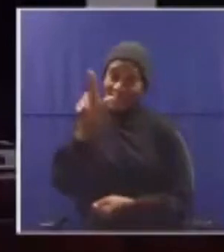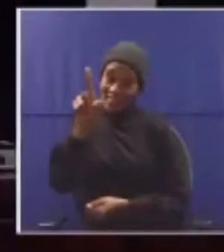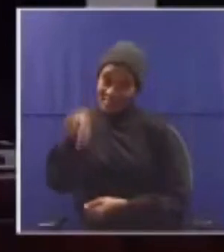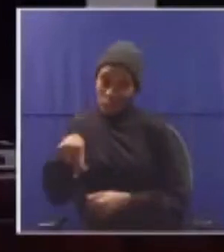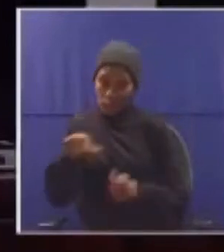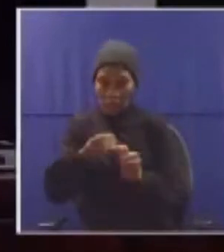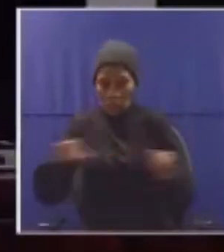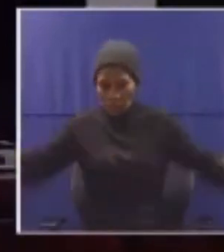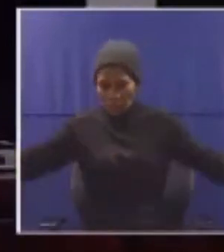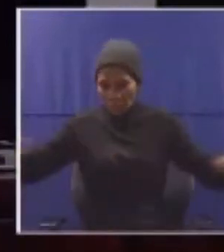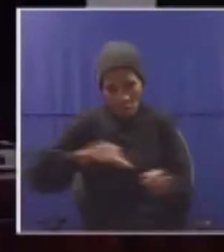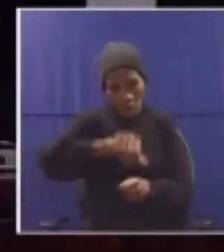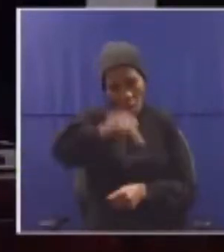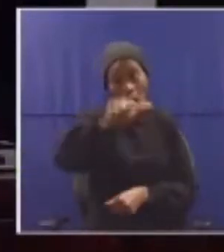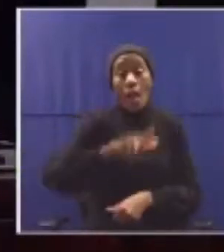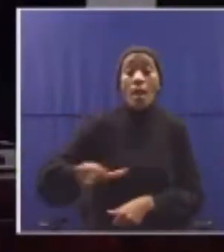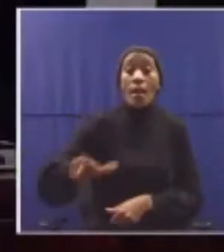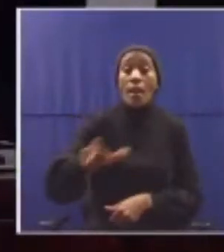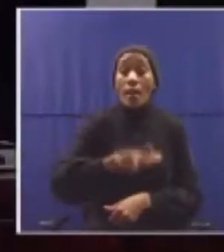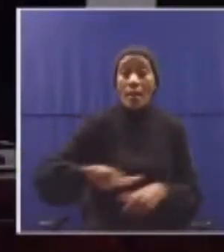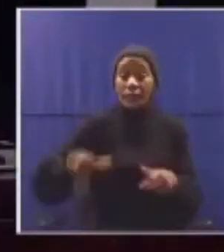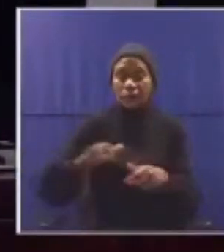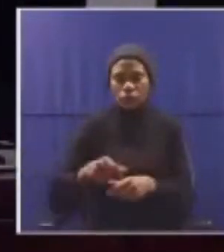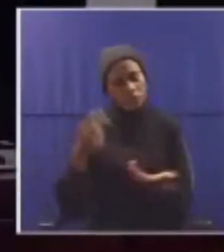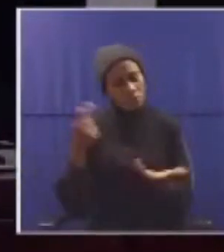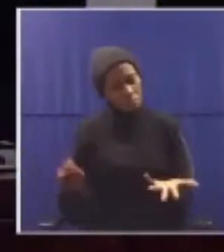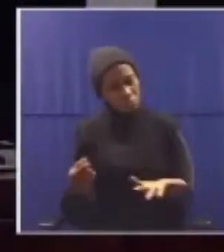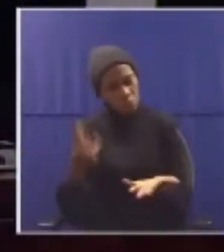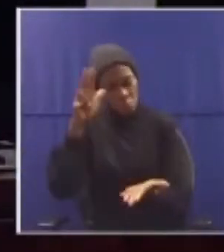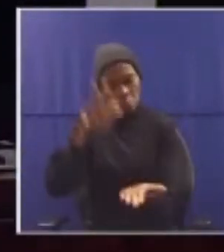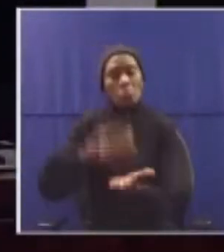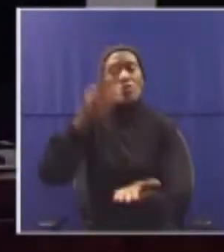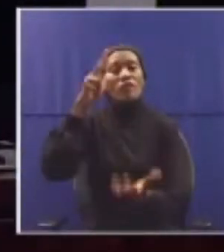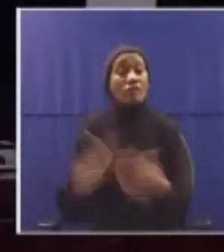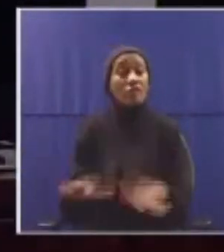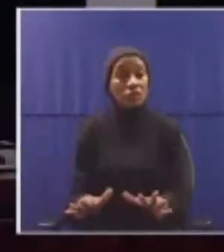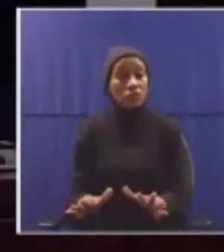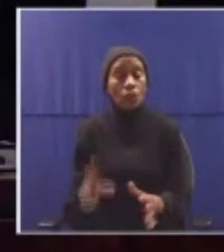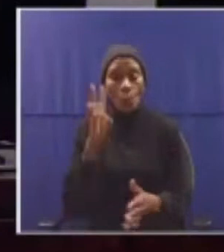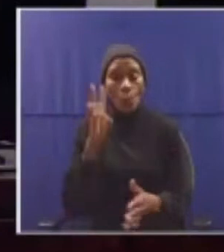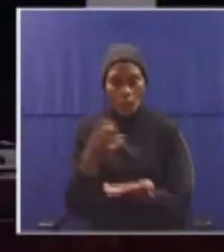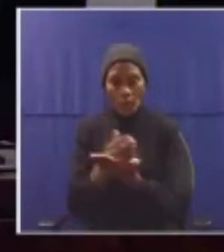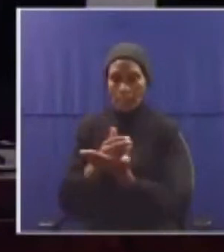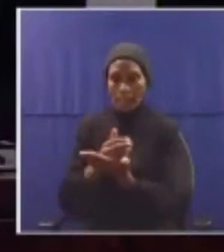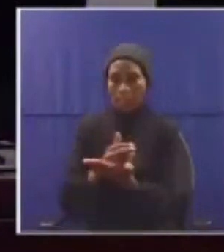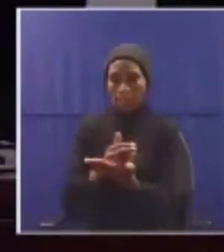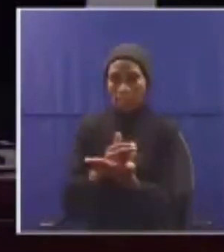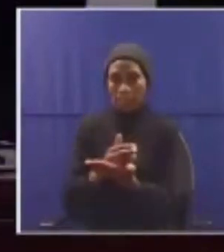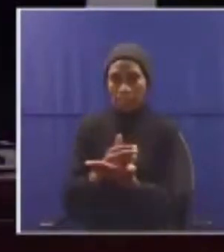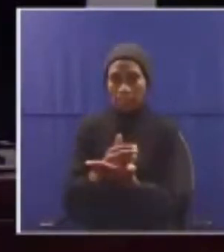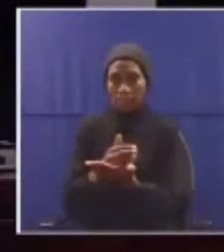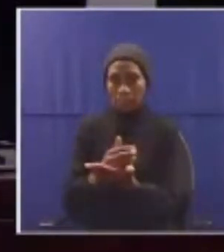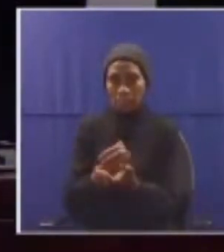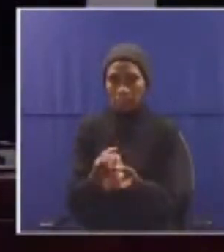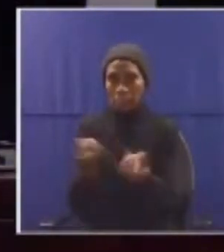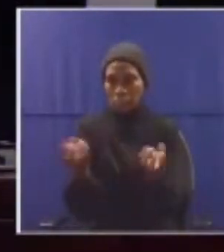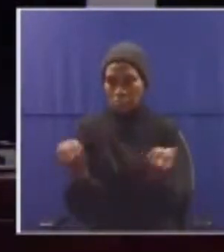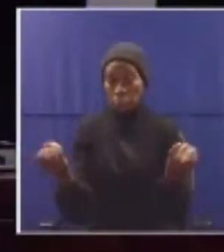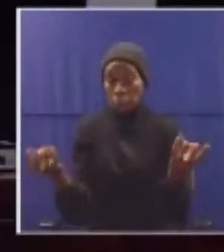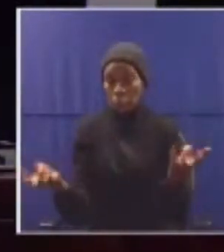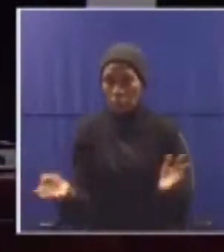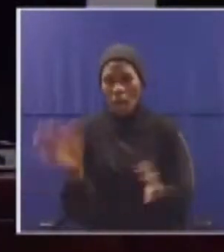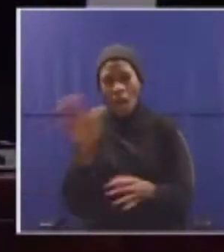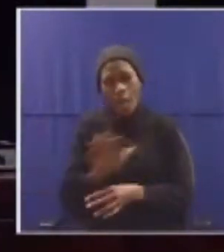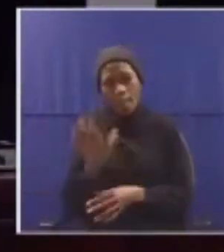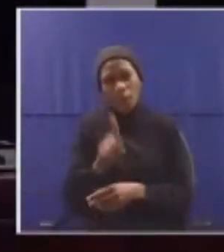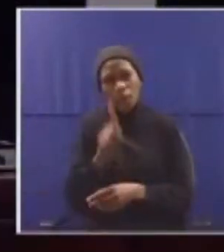659,000 hectares of land were considered and approved for allocation, which translates to